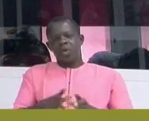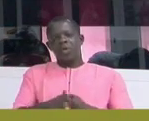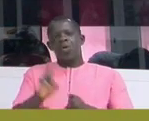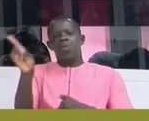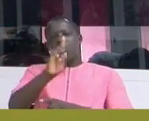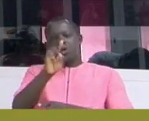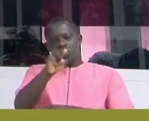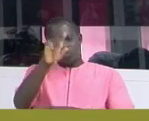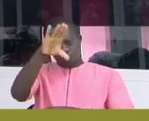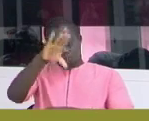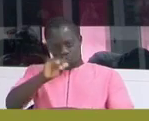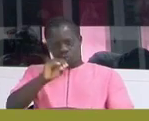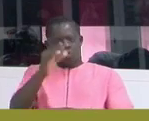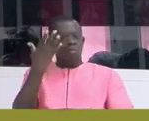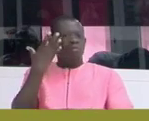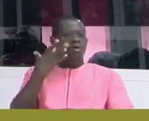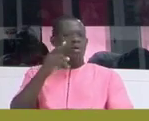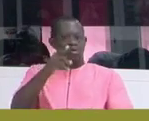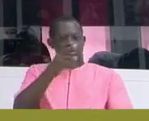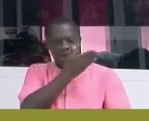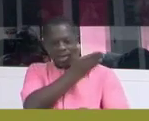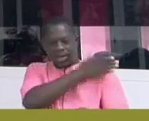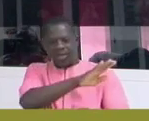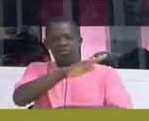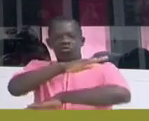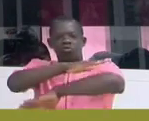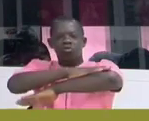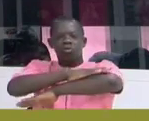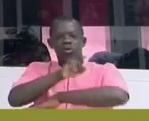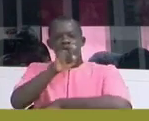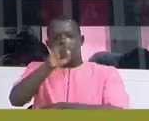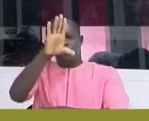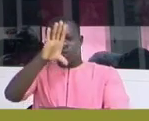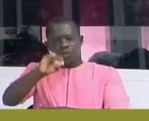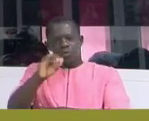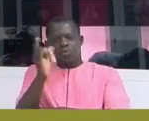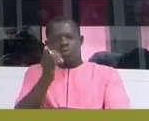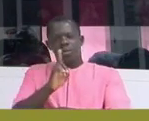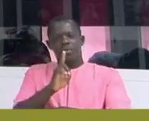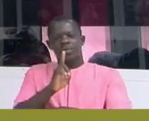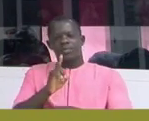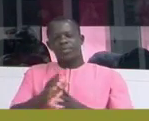school. What did you do when you left school?